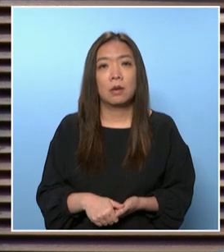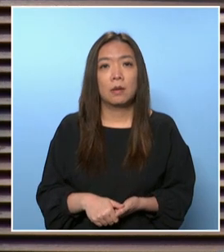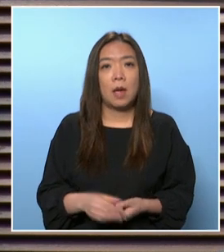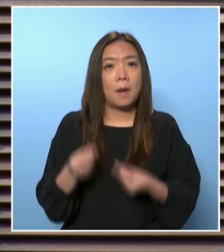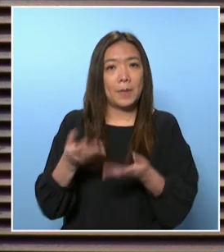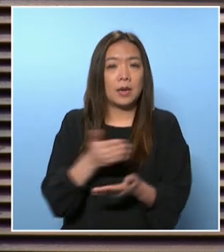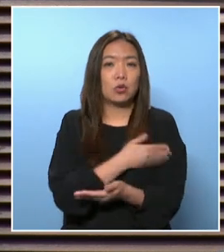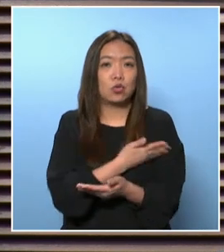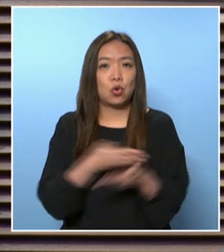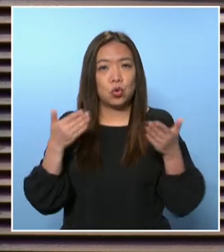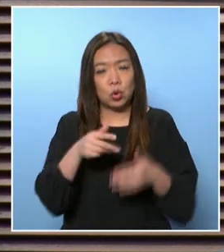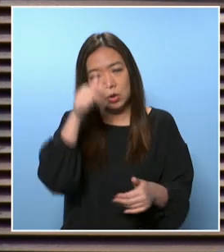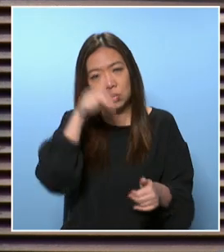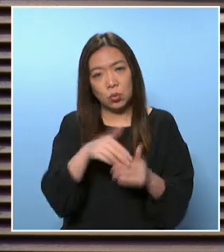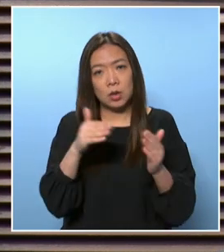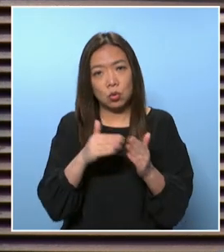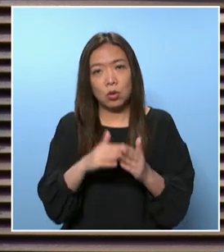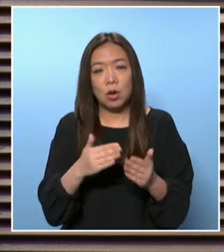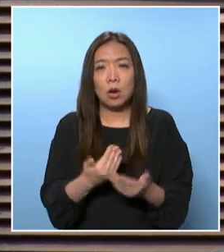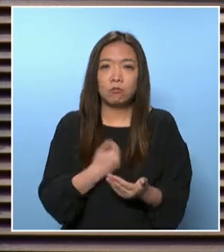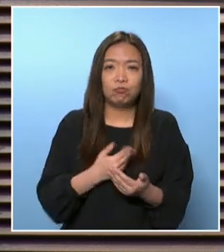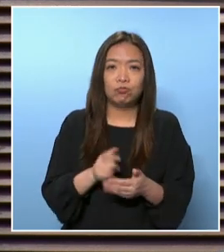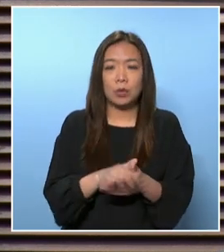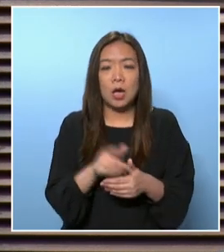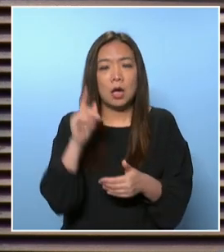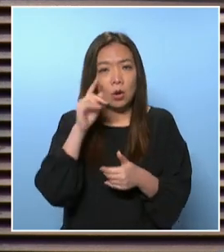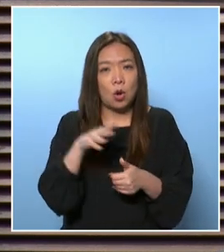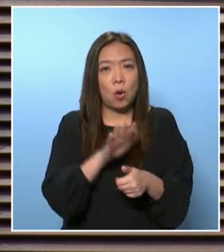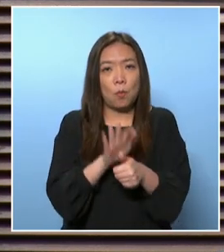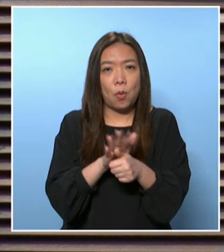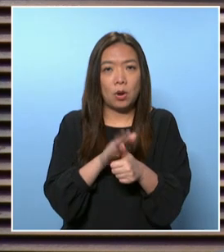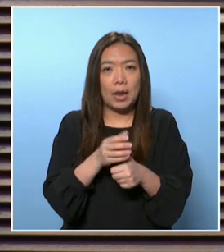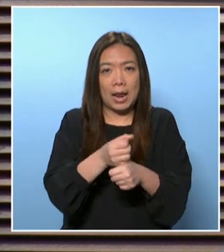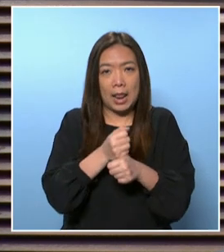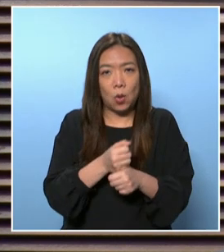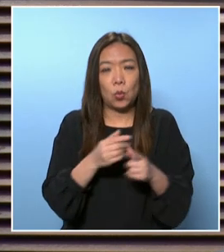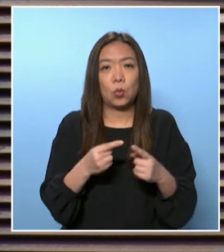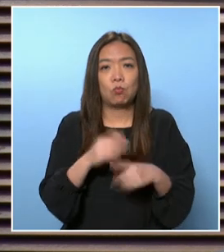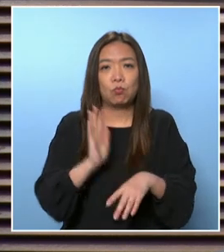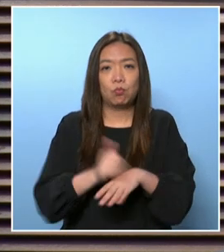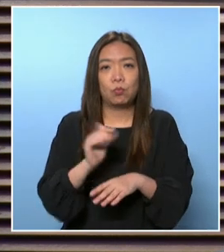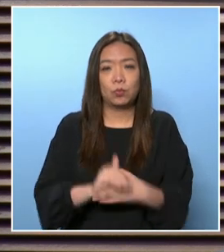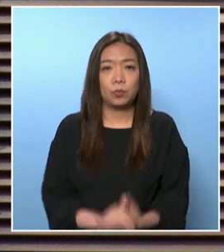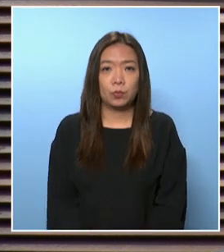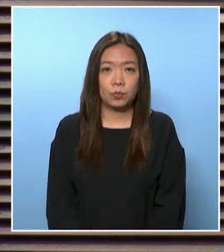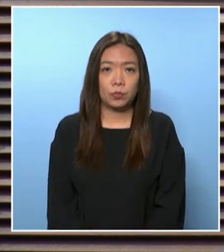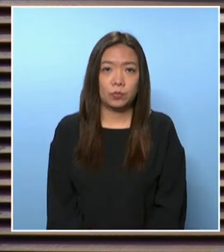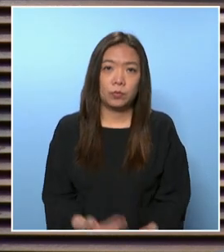mortgage loan scheme in order to instill a sense of belonging and also retain the talents.